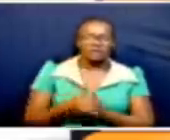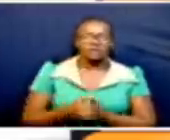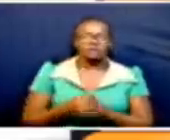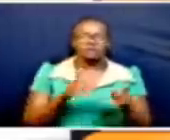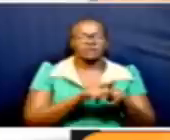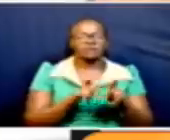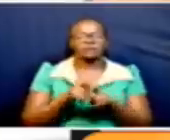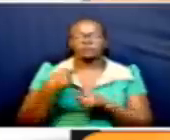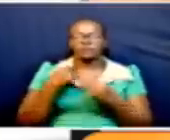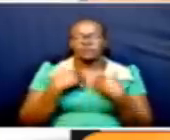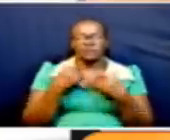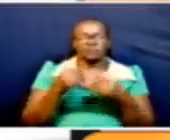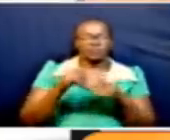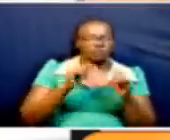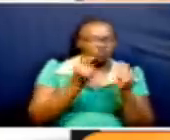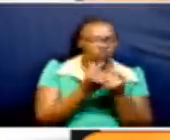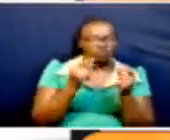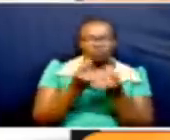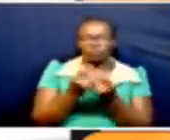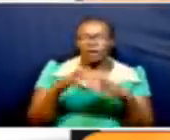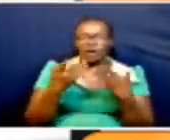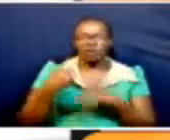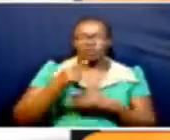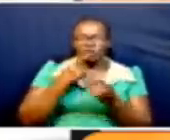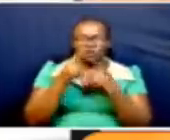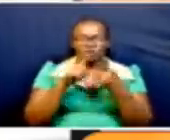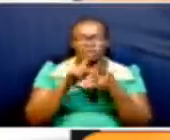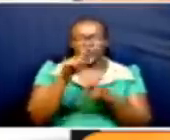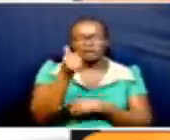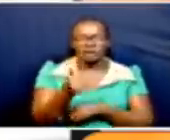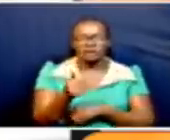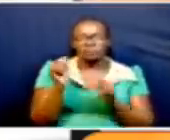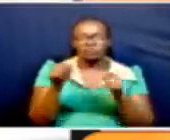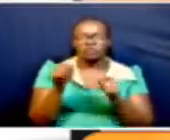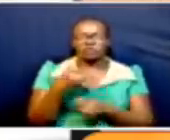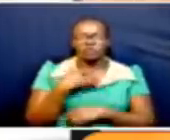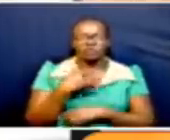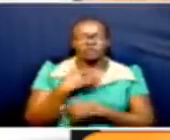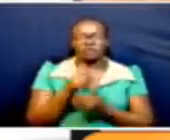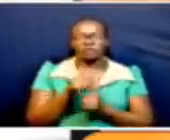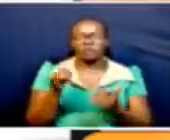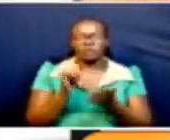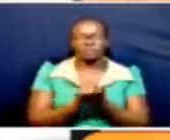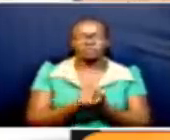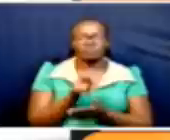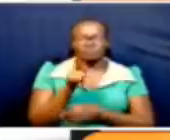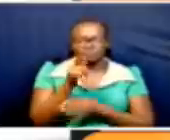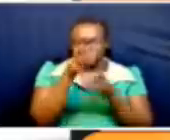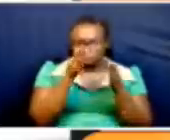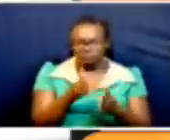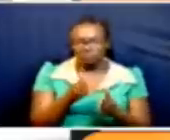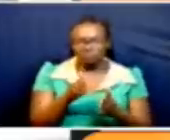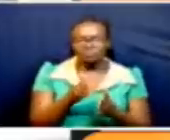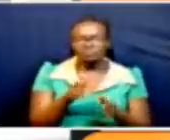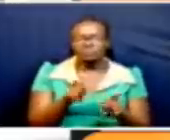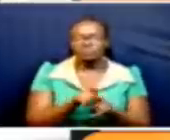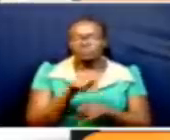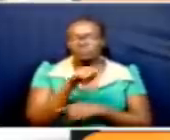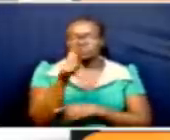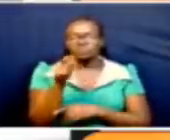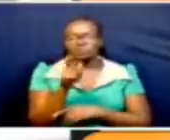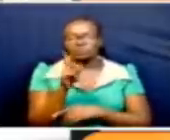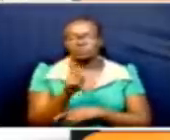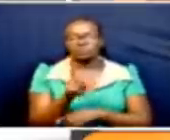these groups that you see the way we are talking to each other. You can tell very well that this person, it's like when I want to buy a newspaper in the